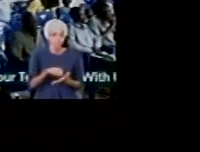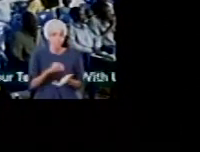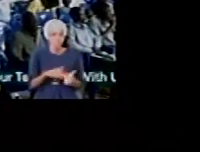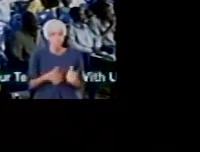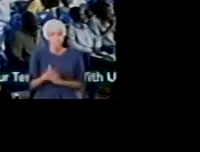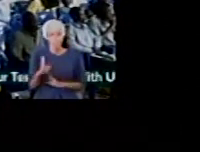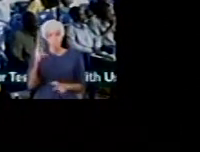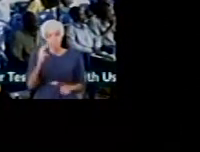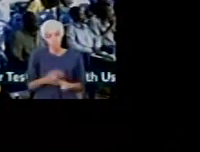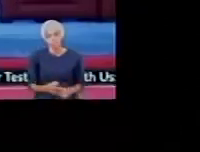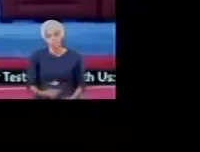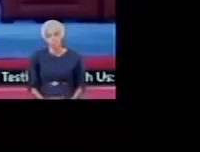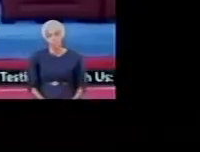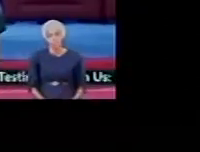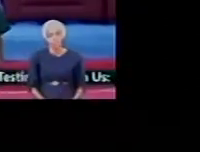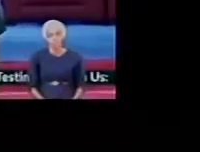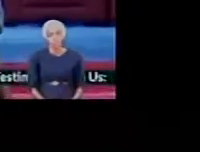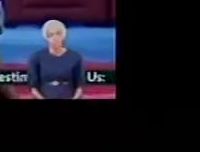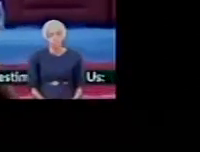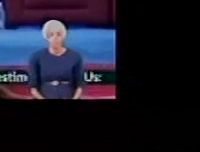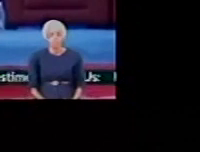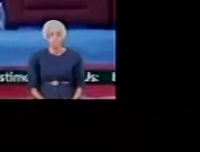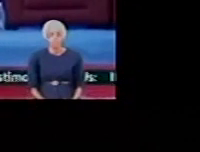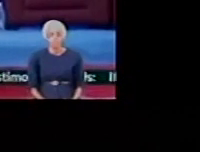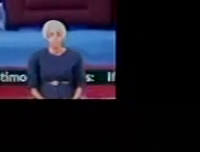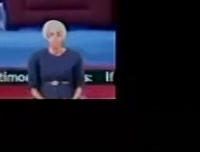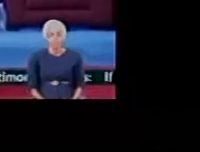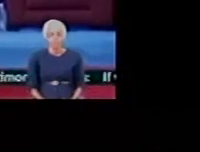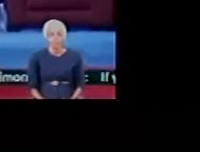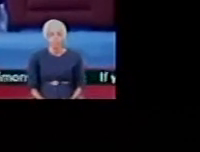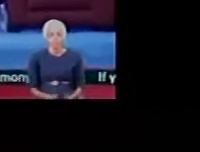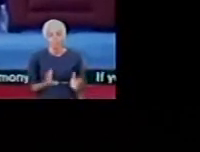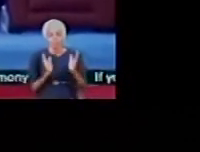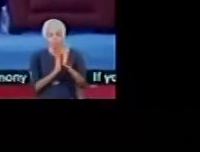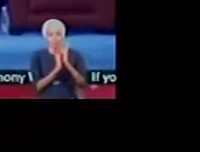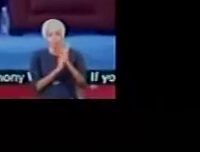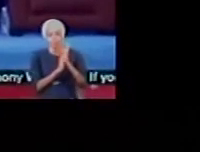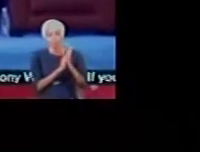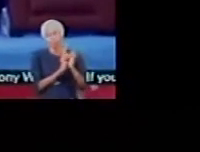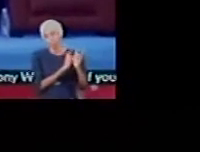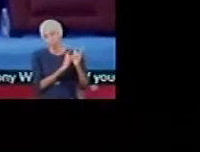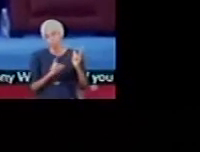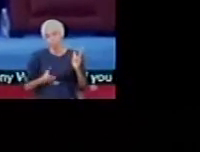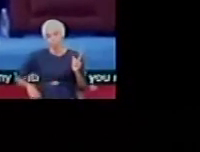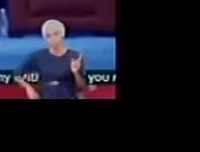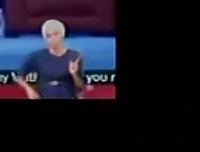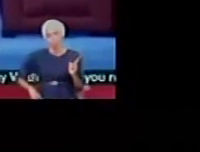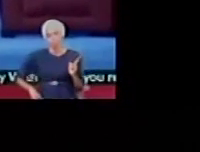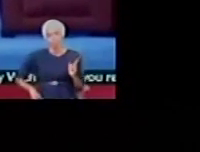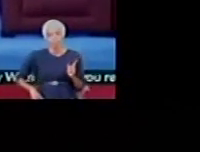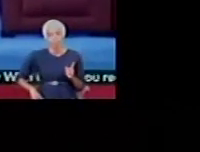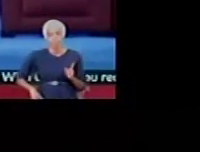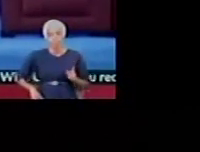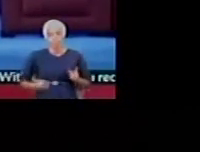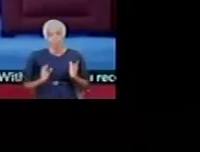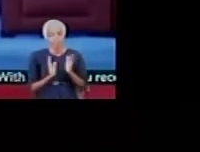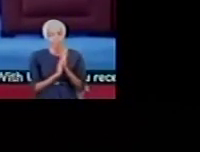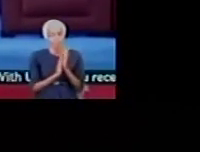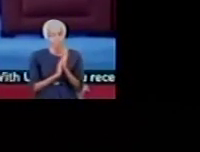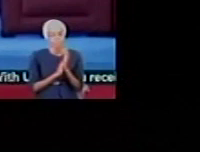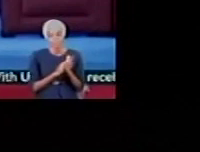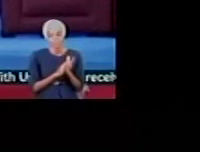Praise the Lord. Praise the living Jesus. My name is Jibri